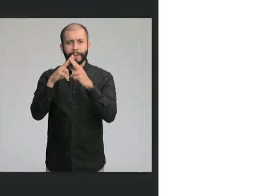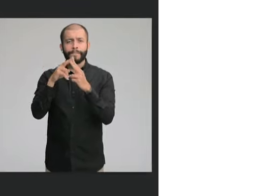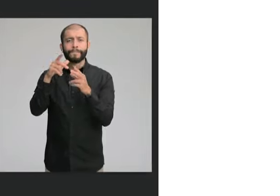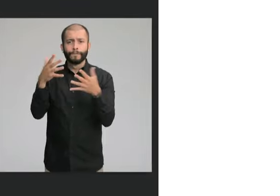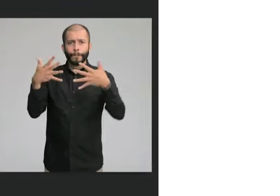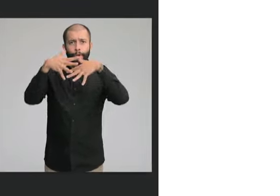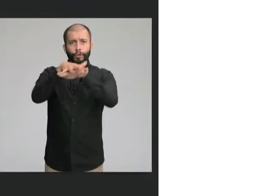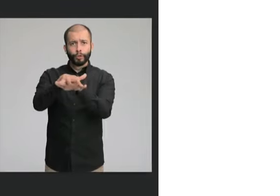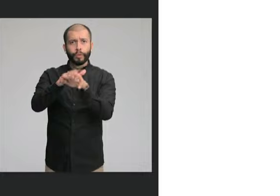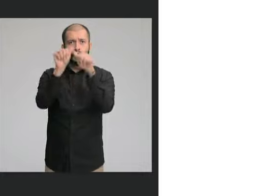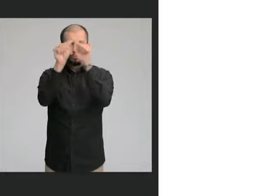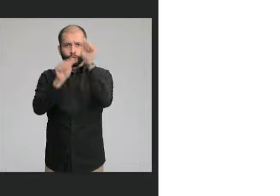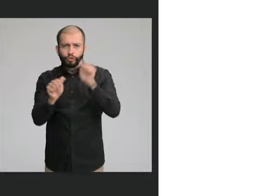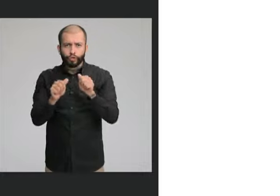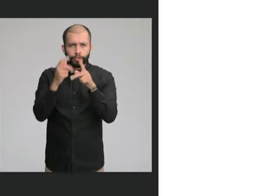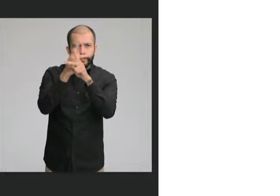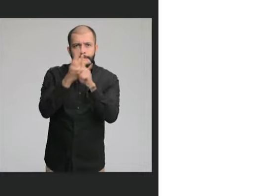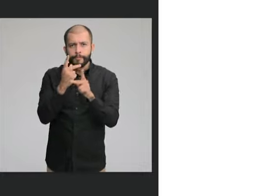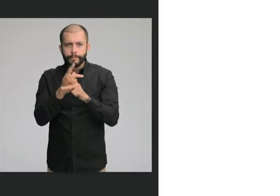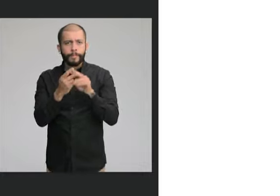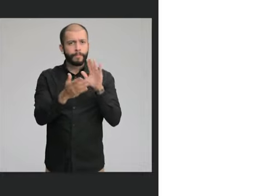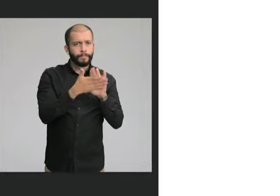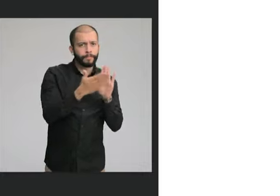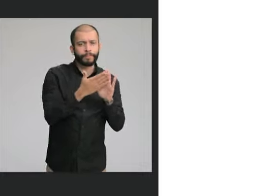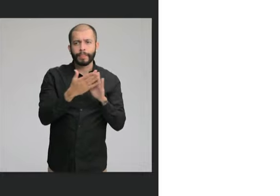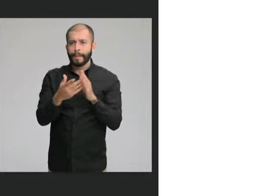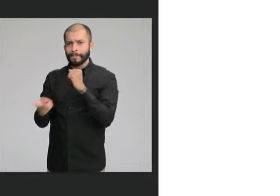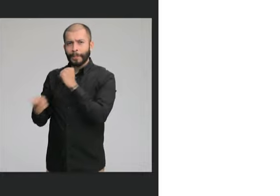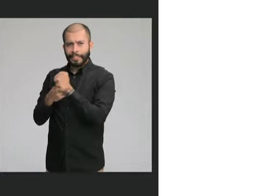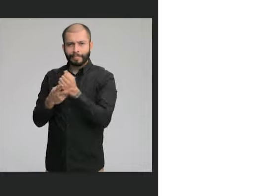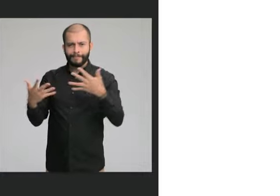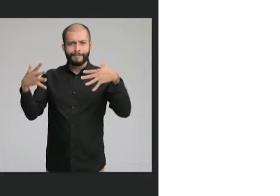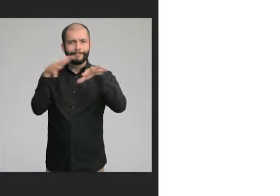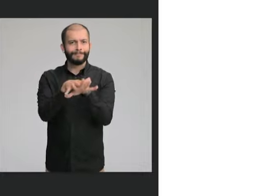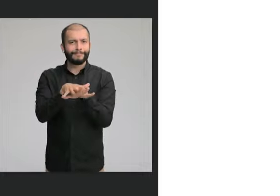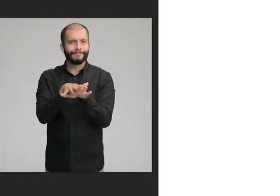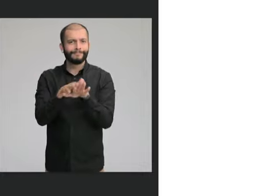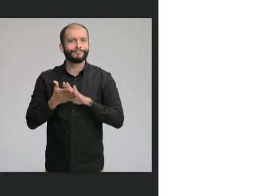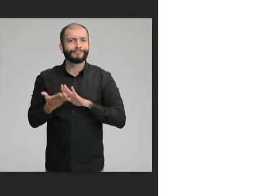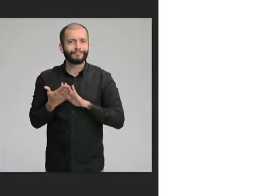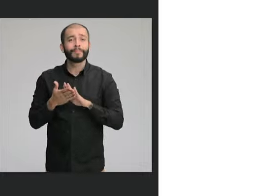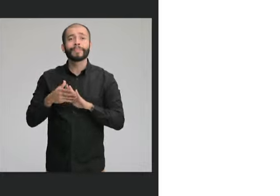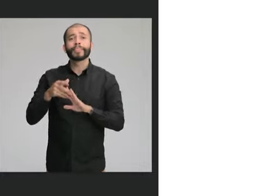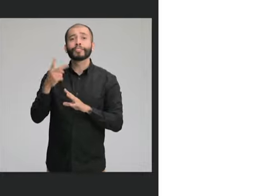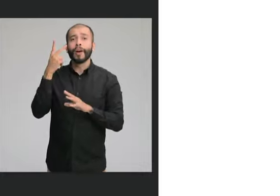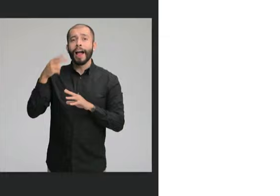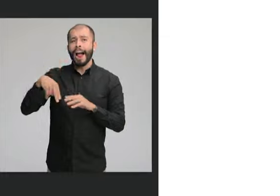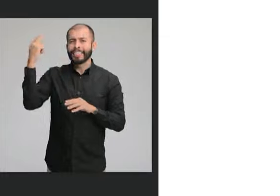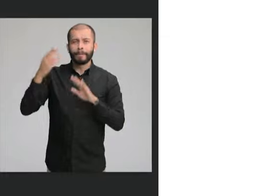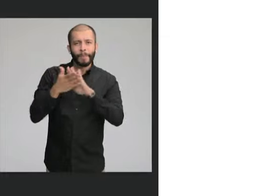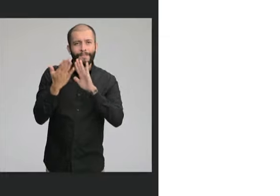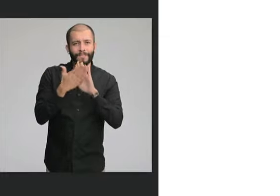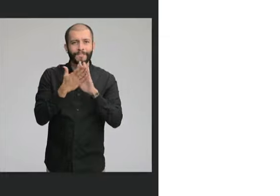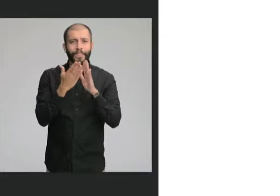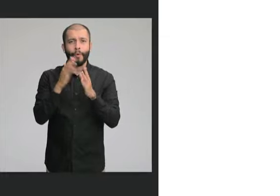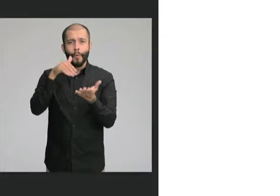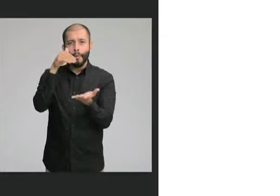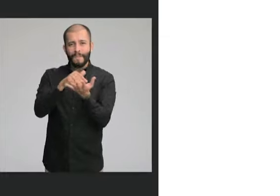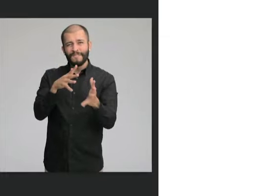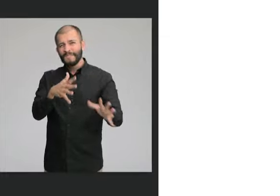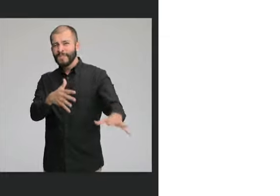Fusion architecture, mm-hmm. which delivers both leading performance and leading efficiency. Our two high-performance cores are faster and